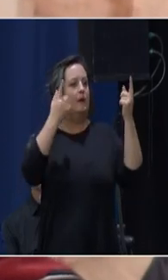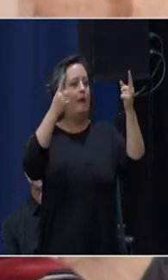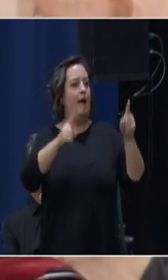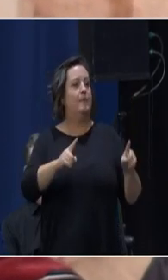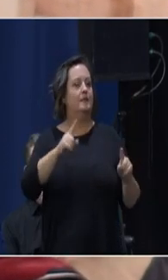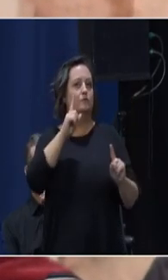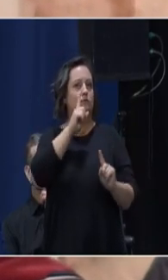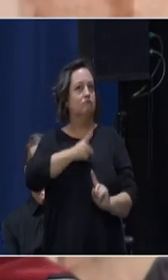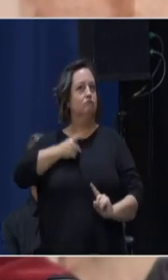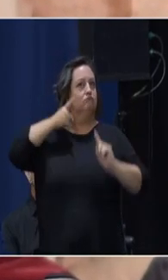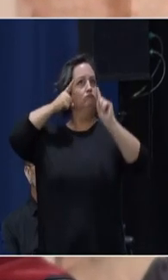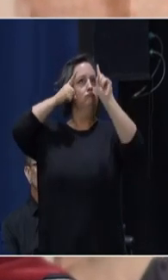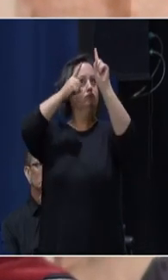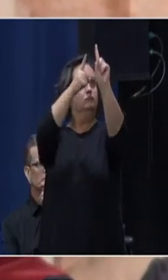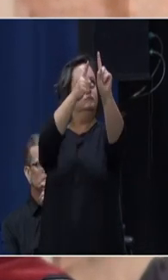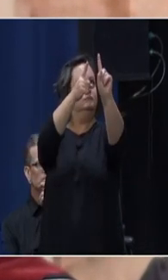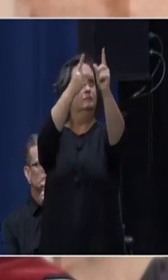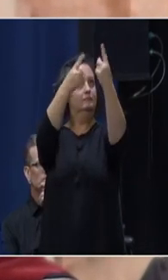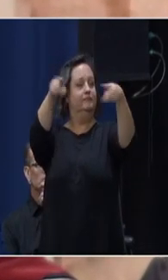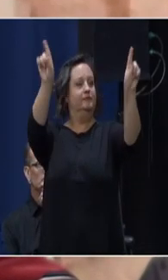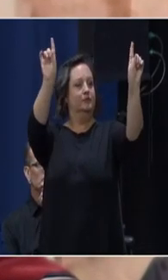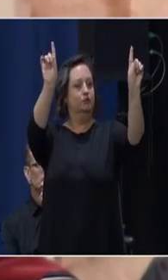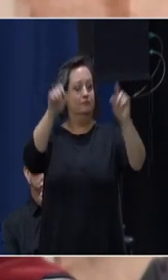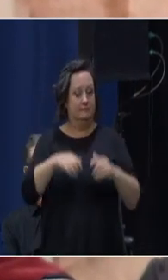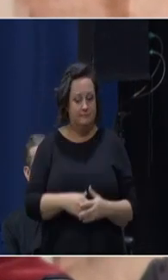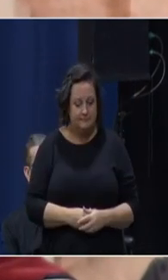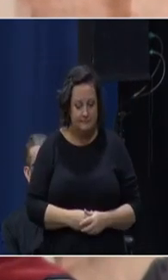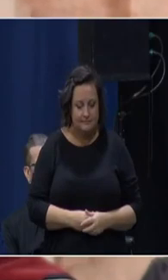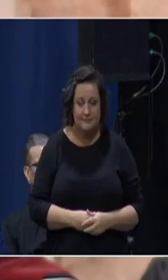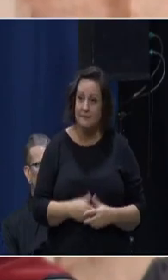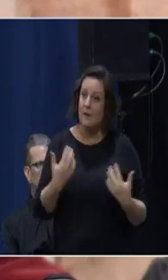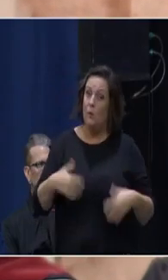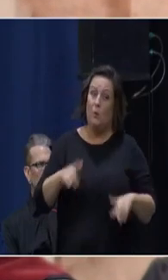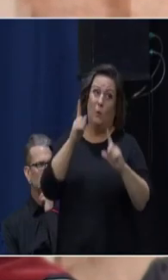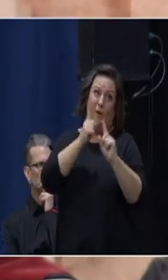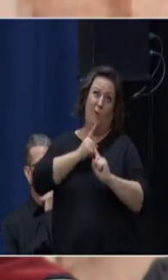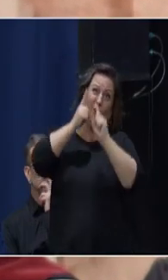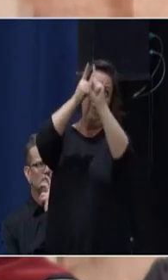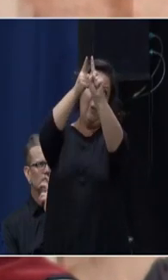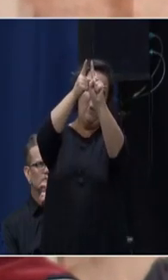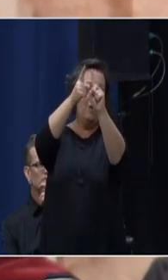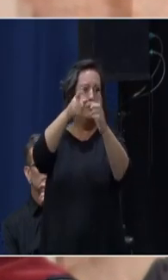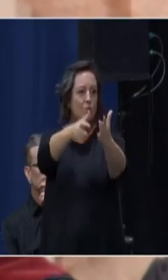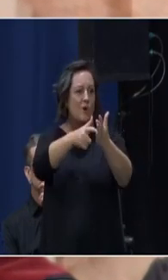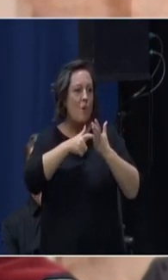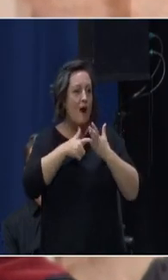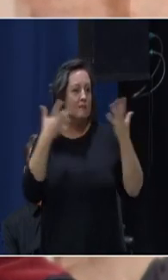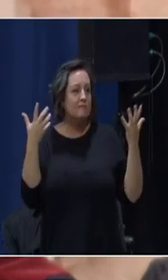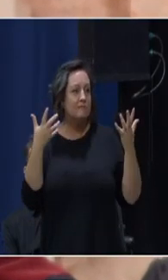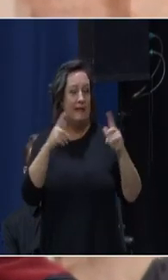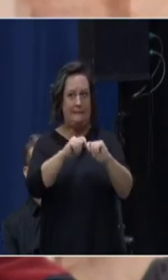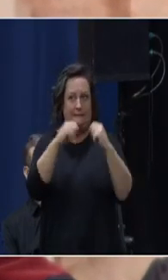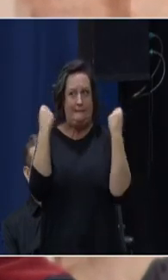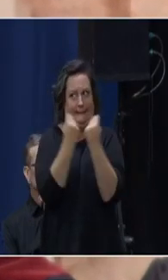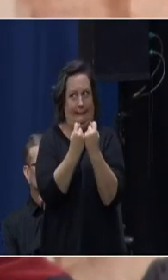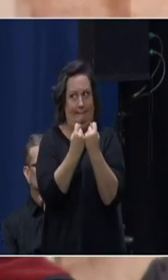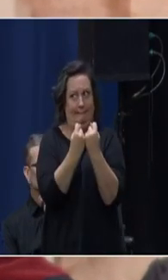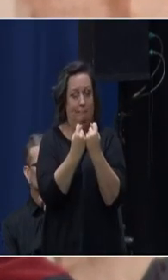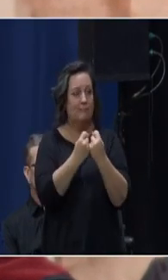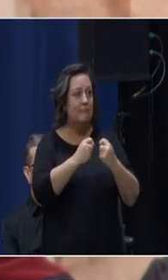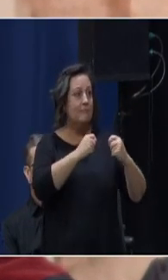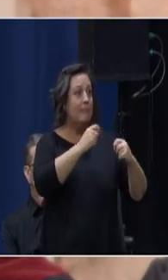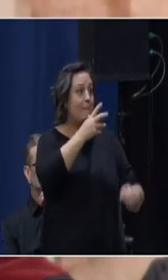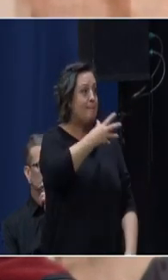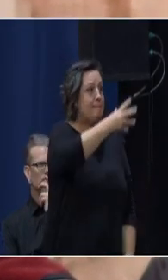monumental goal. And a big goal takes a big team. Will our parents,